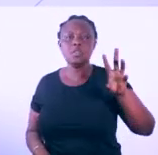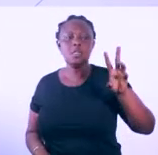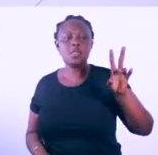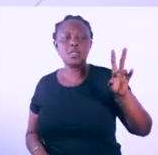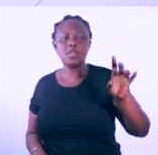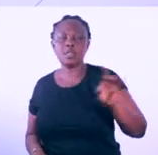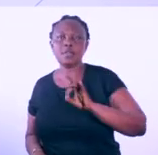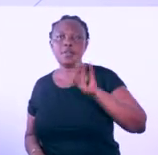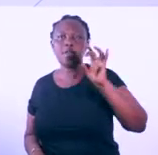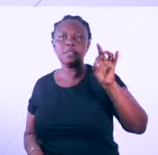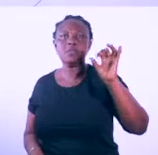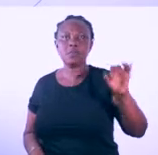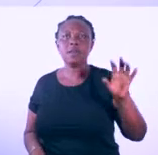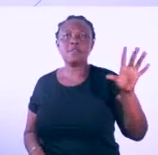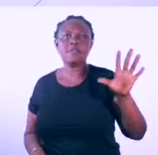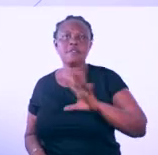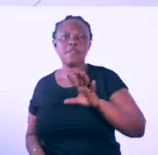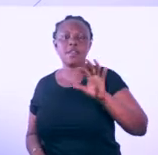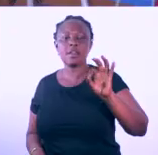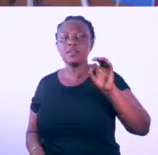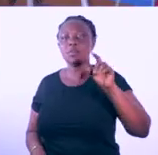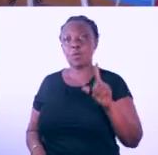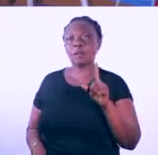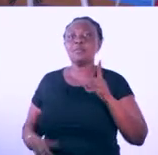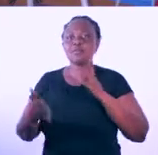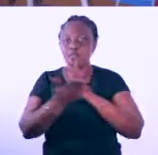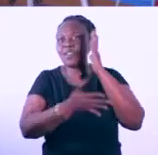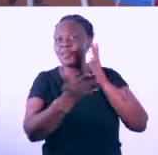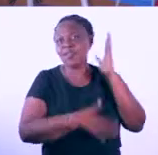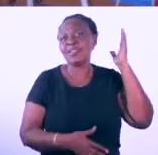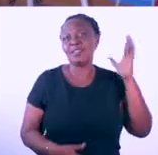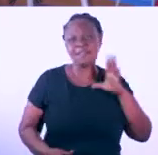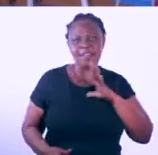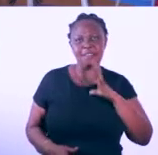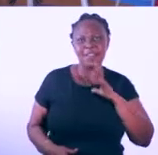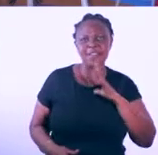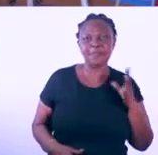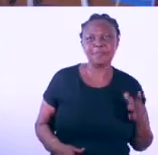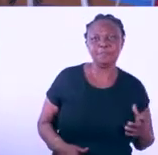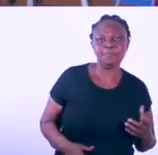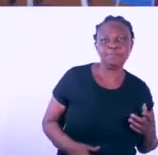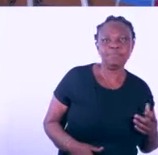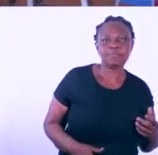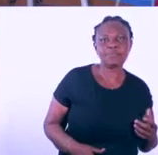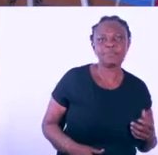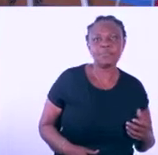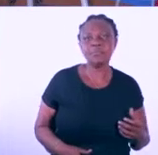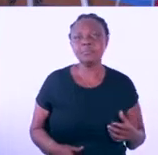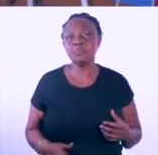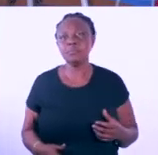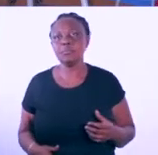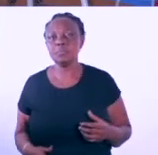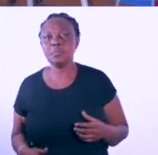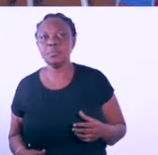881, 591. All right. Have a sheet. Okay. We have